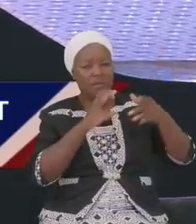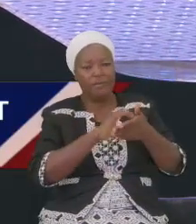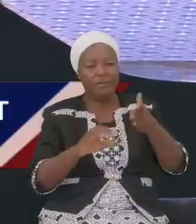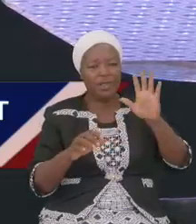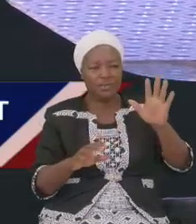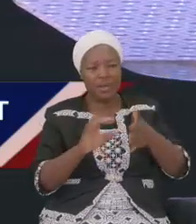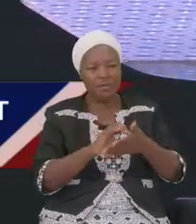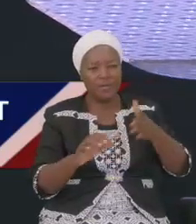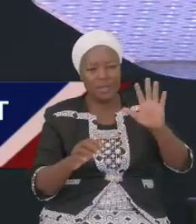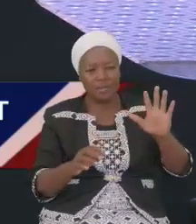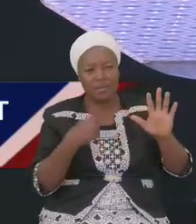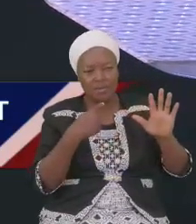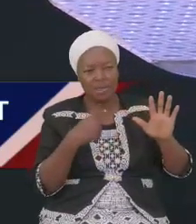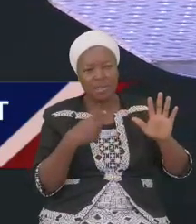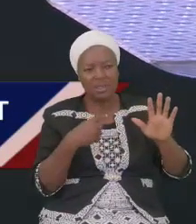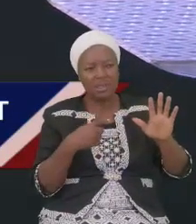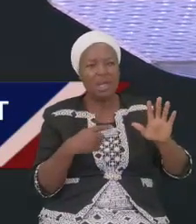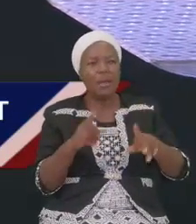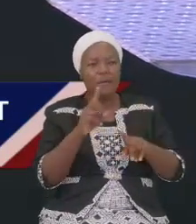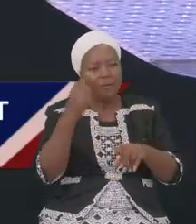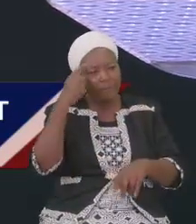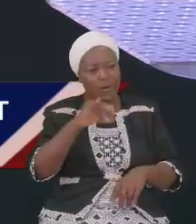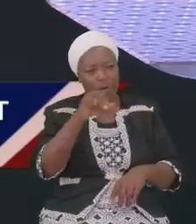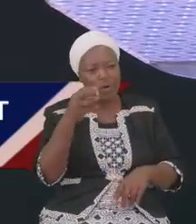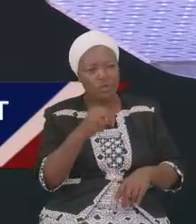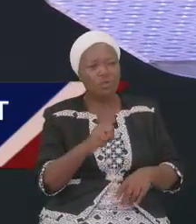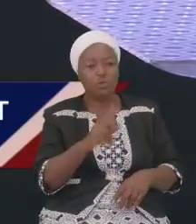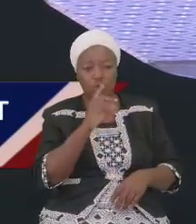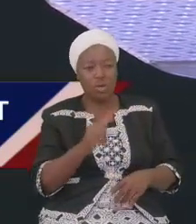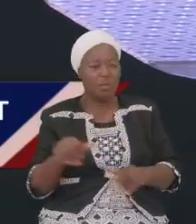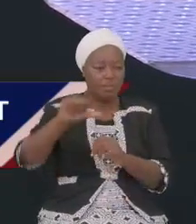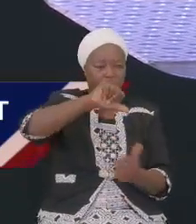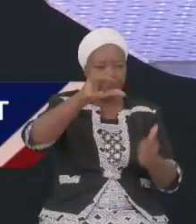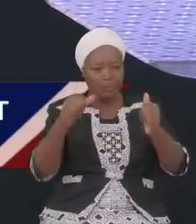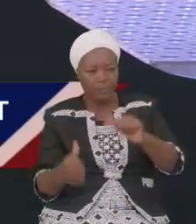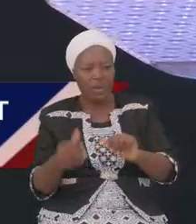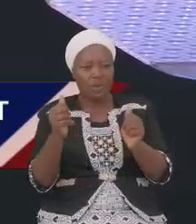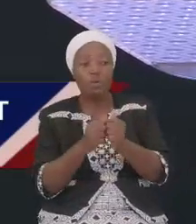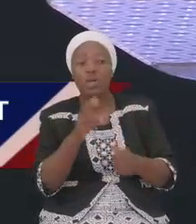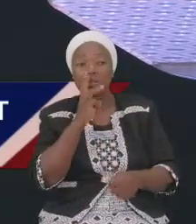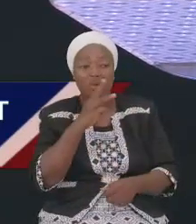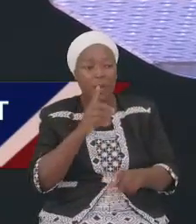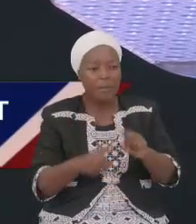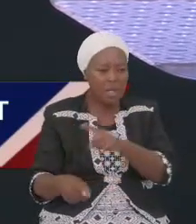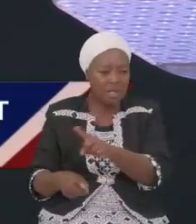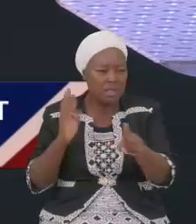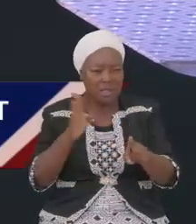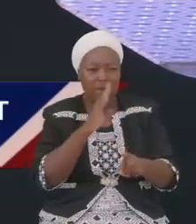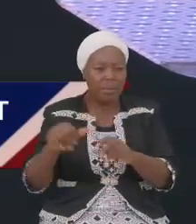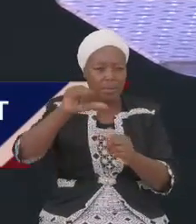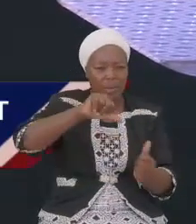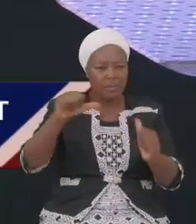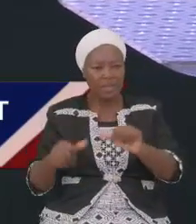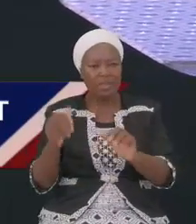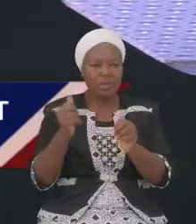In verse 5 it says, for John truly baptized with water, but ye shall be baptized with